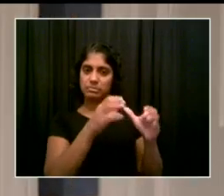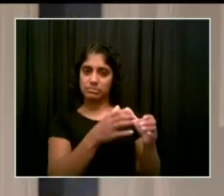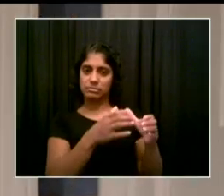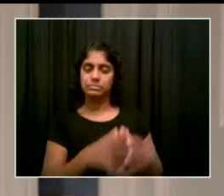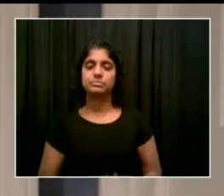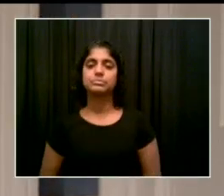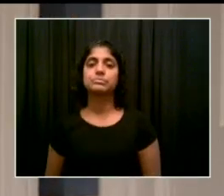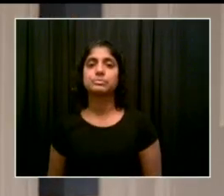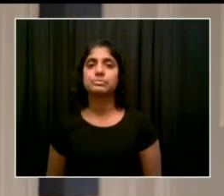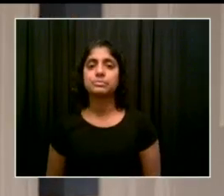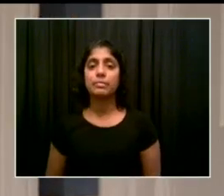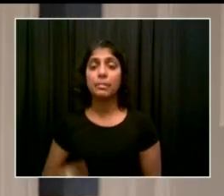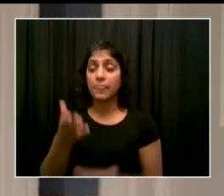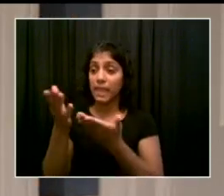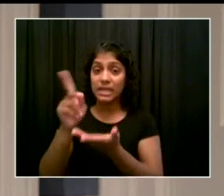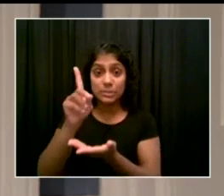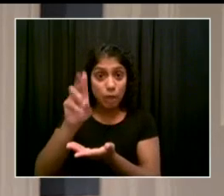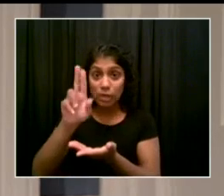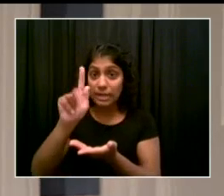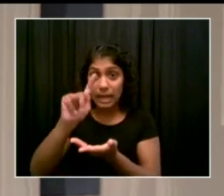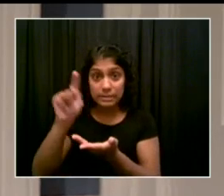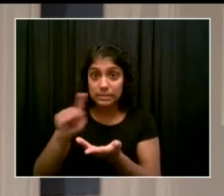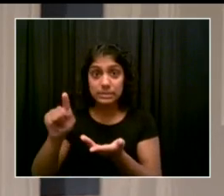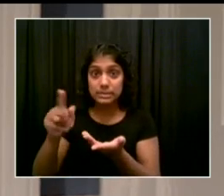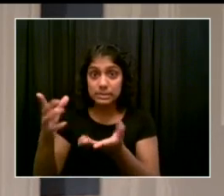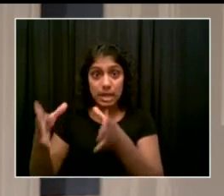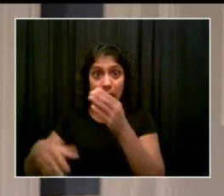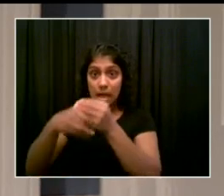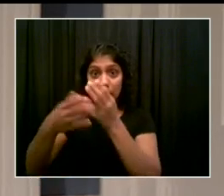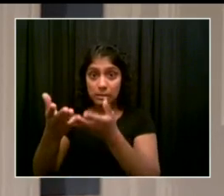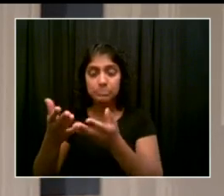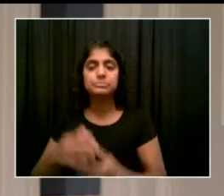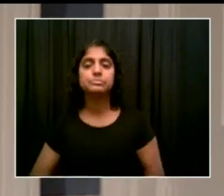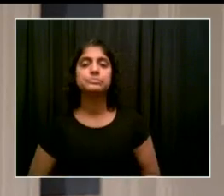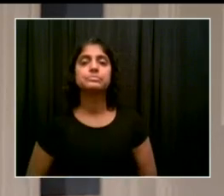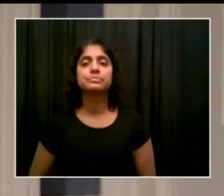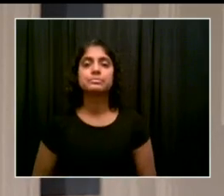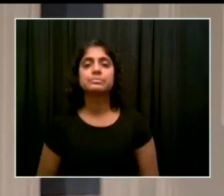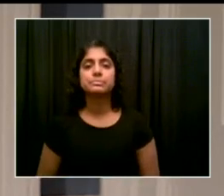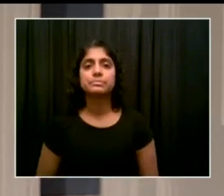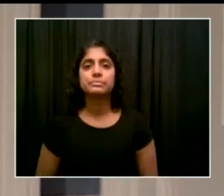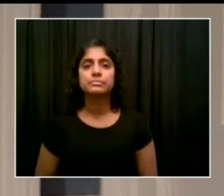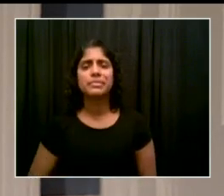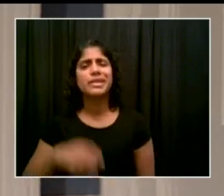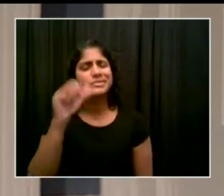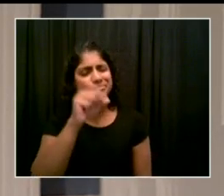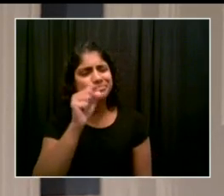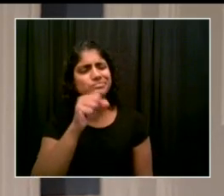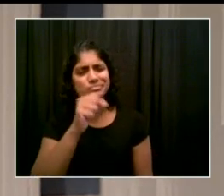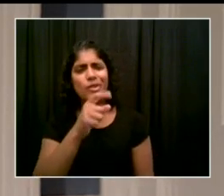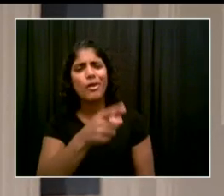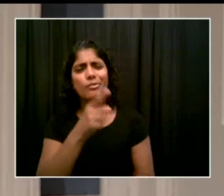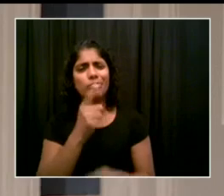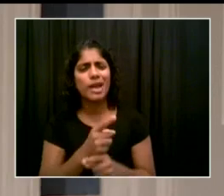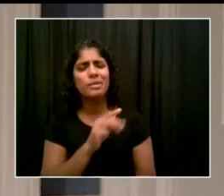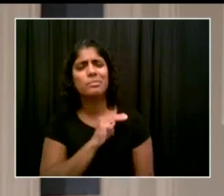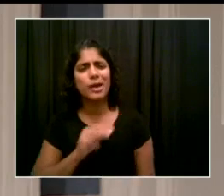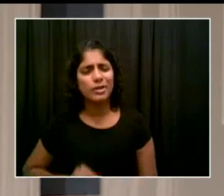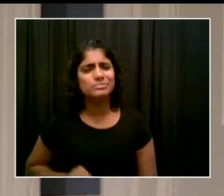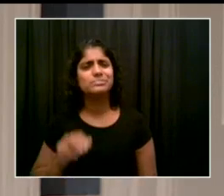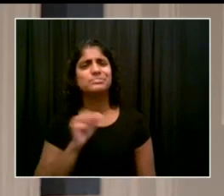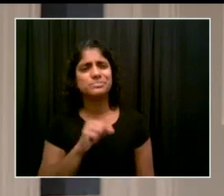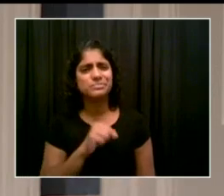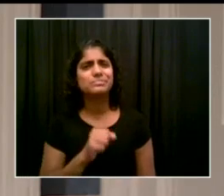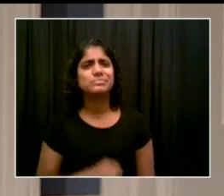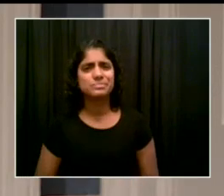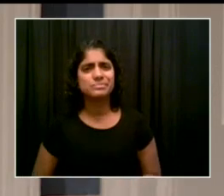At one time, our voluntary vaccination efforts were sufficient, and the virus was going down, and things were looking